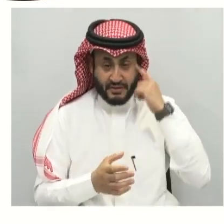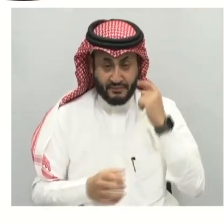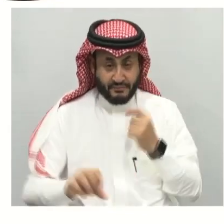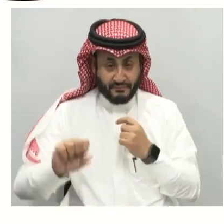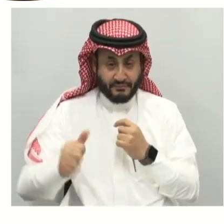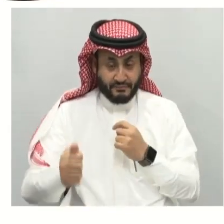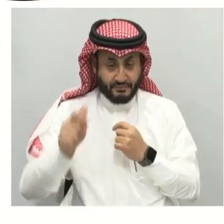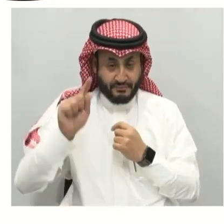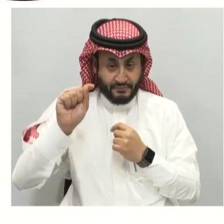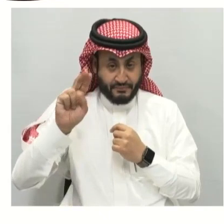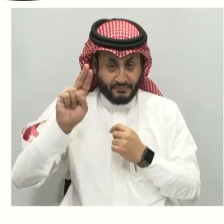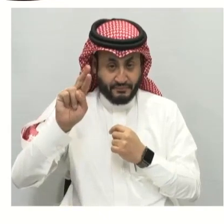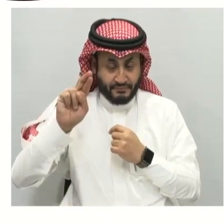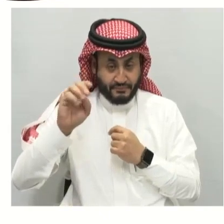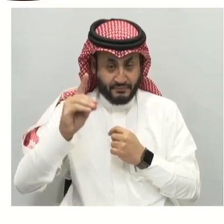Saturday.